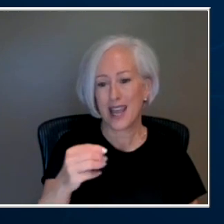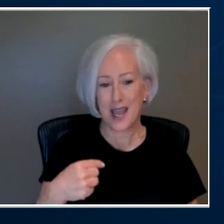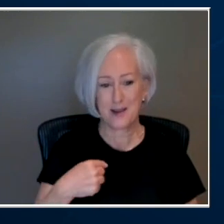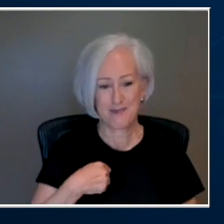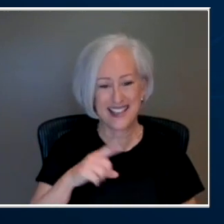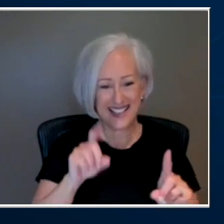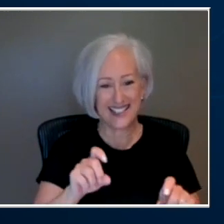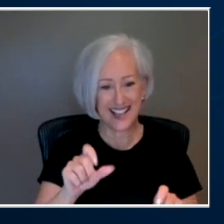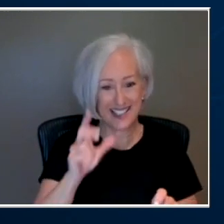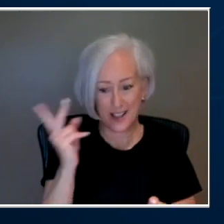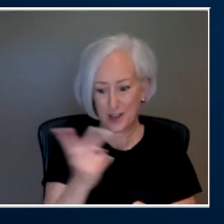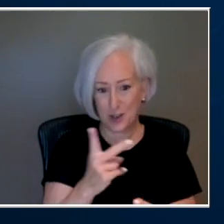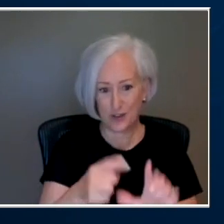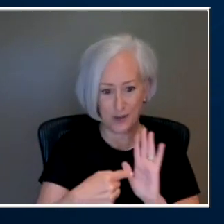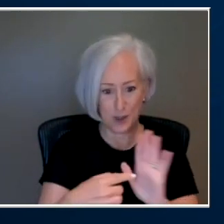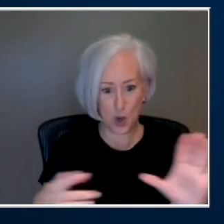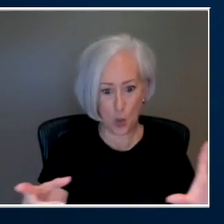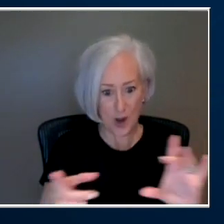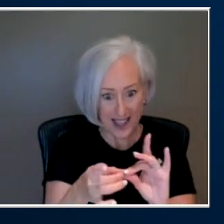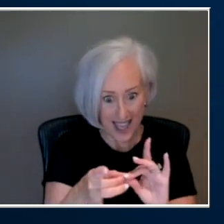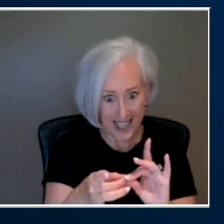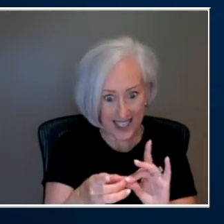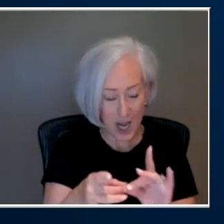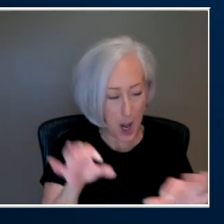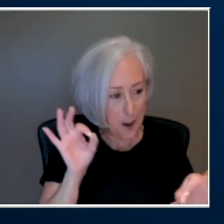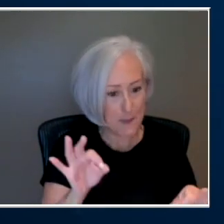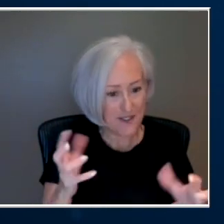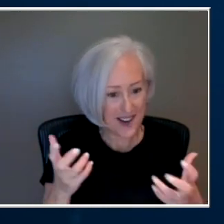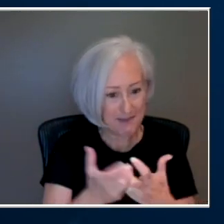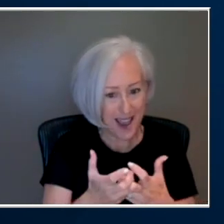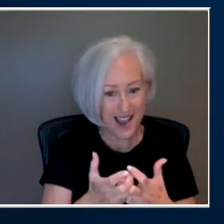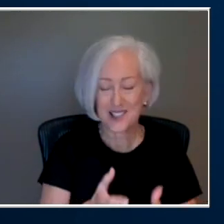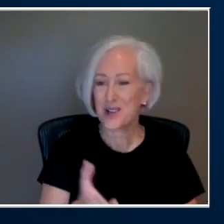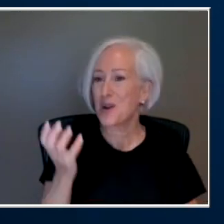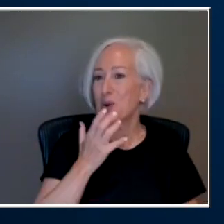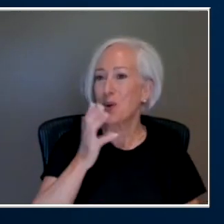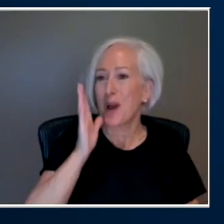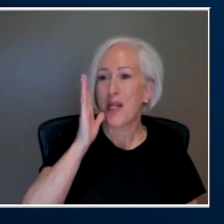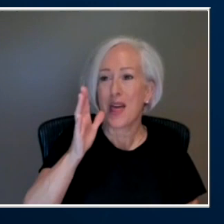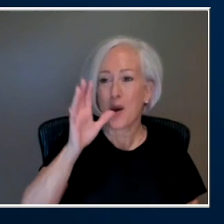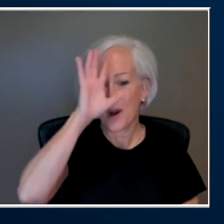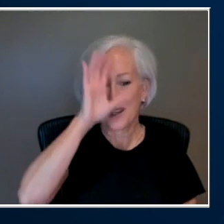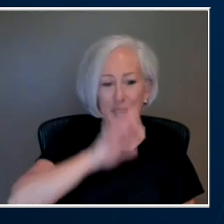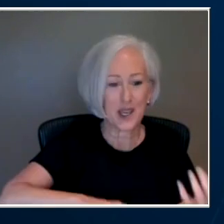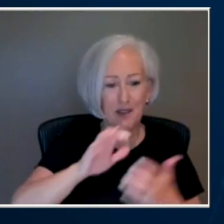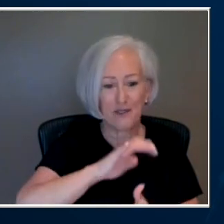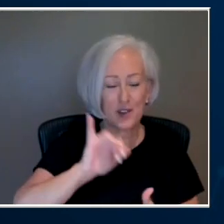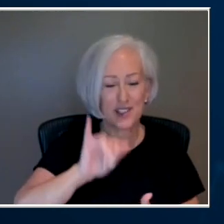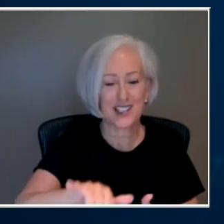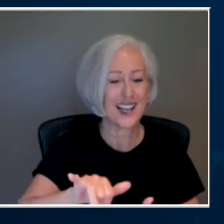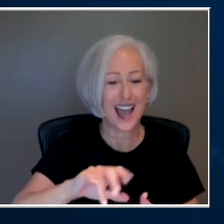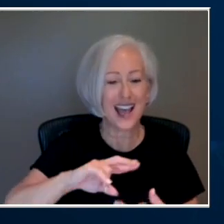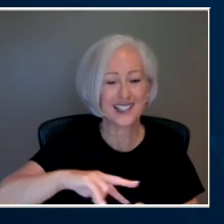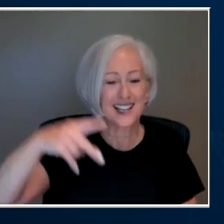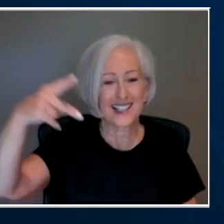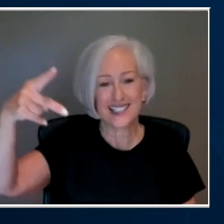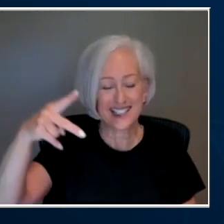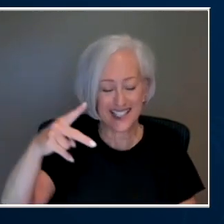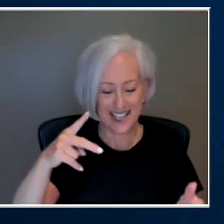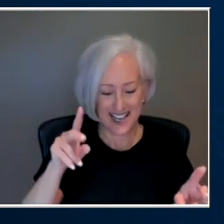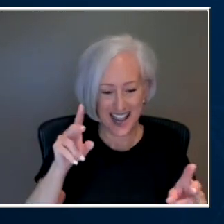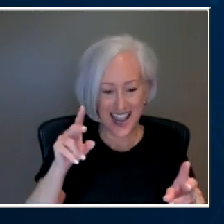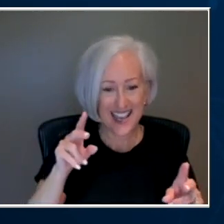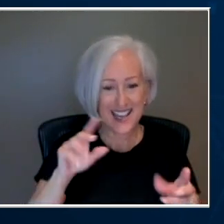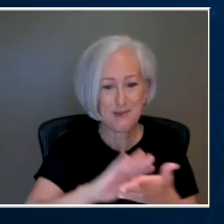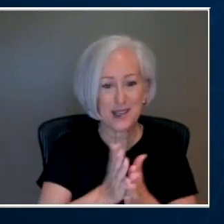perfect match related. A perfect match. Yeah. That's going to get confusing as this becomes more popular. If you match with someone